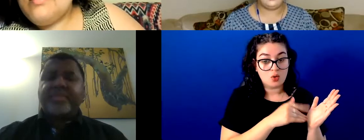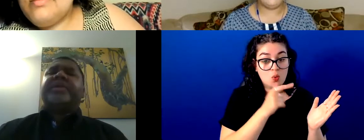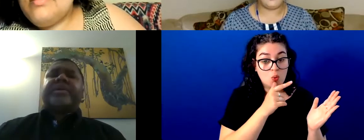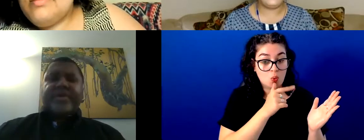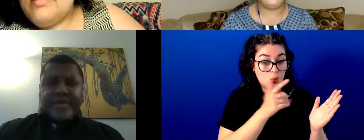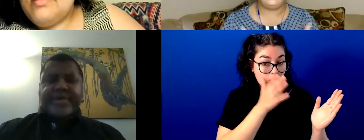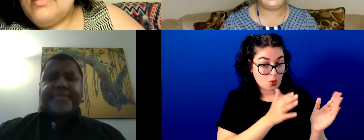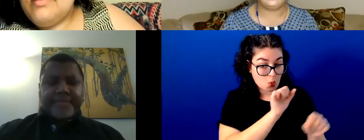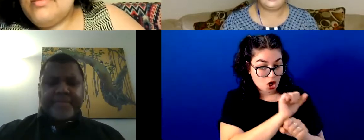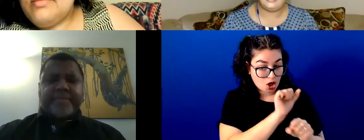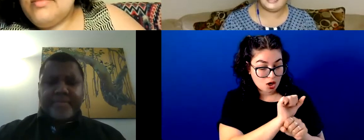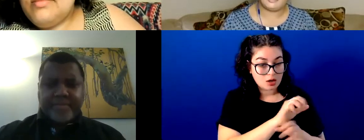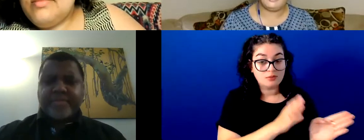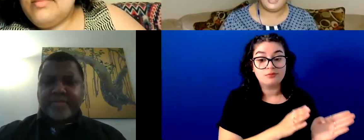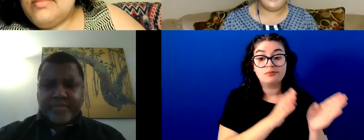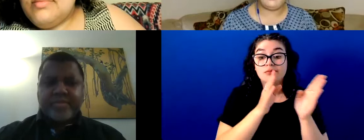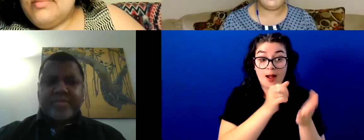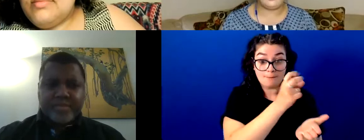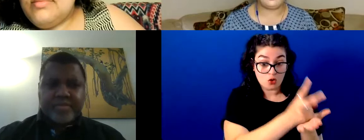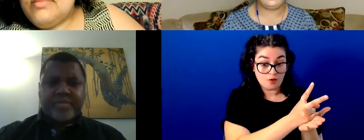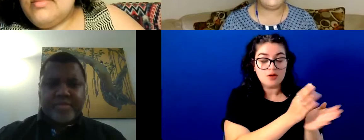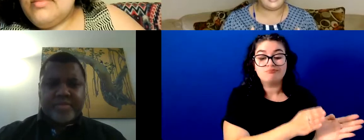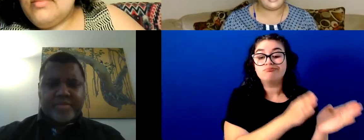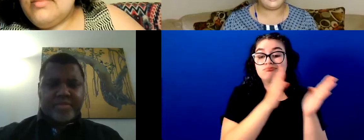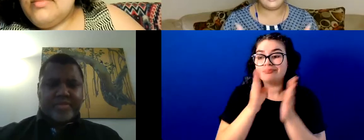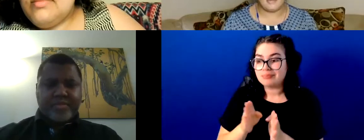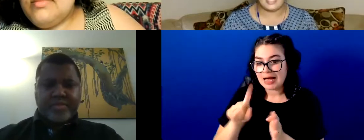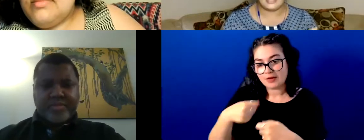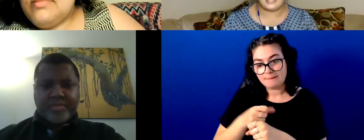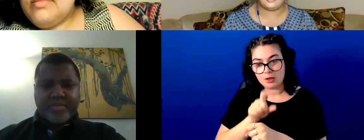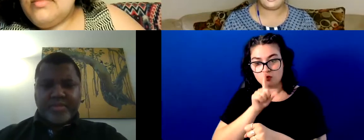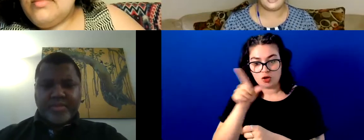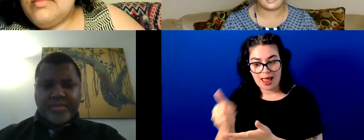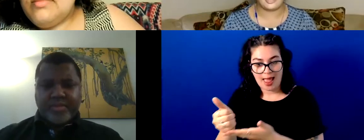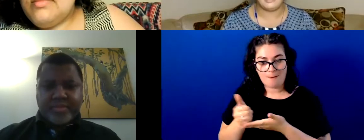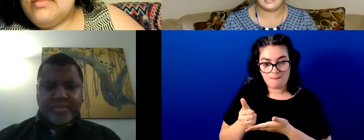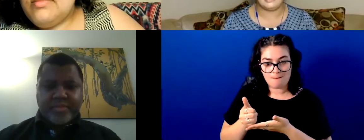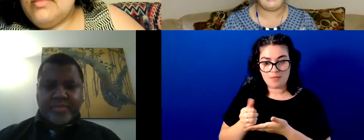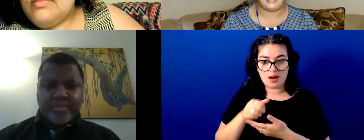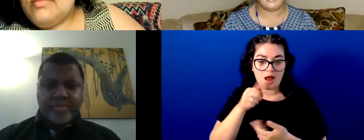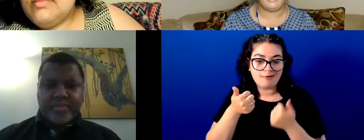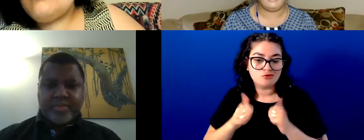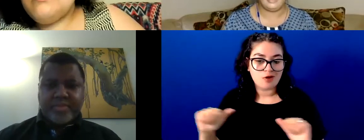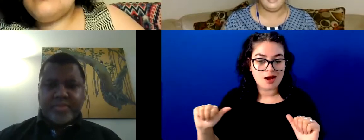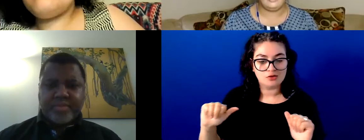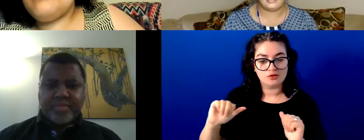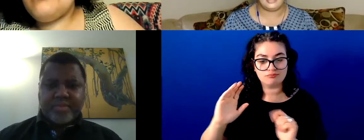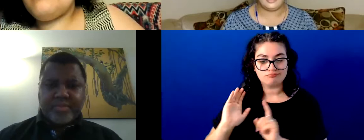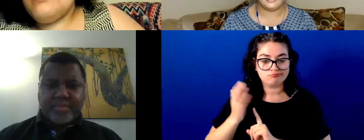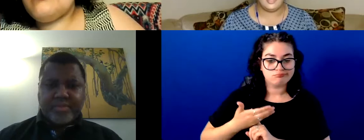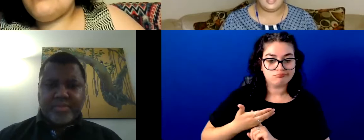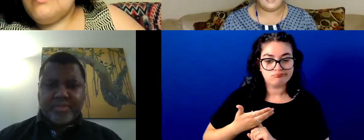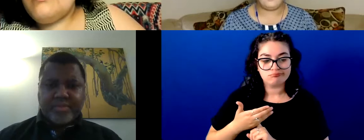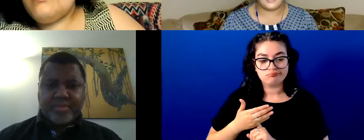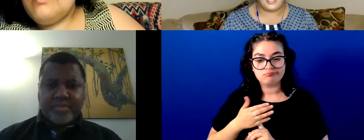And then once we find a doctor that is approved, we have to make sure that they're there to help us and not just trying to push some agenda that they already feel that they need